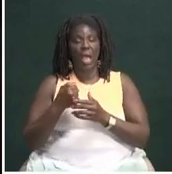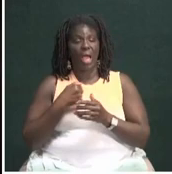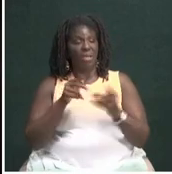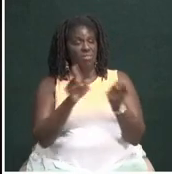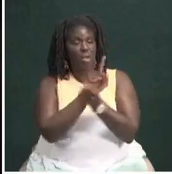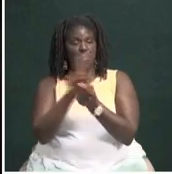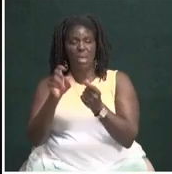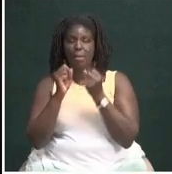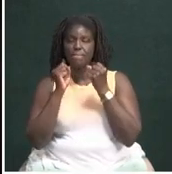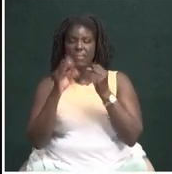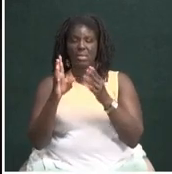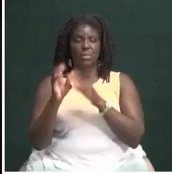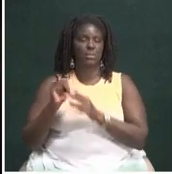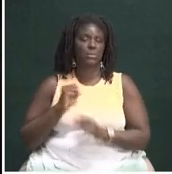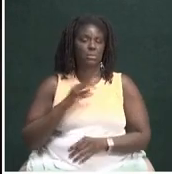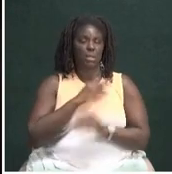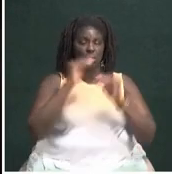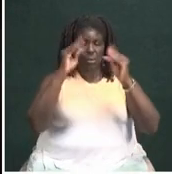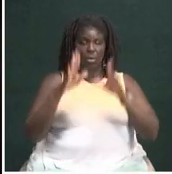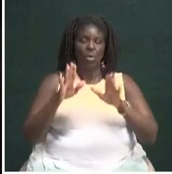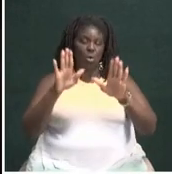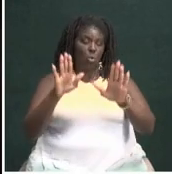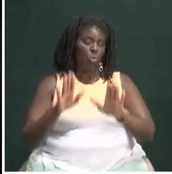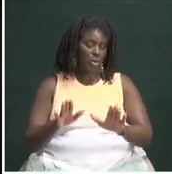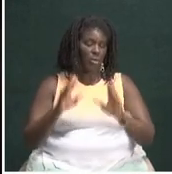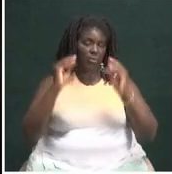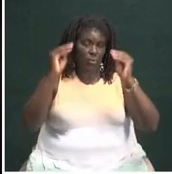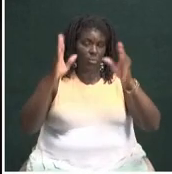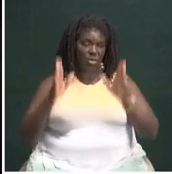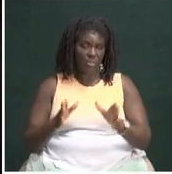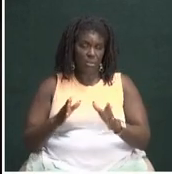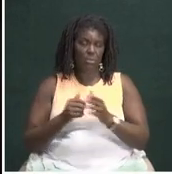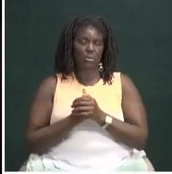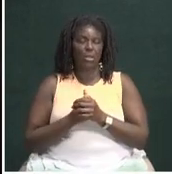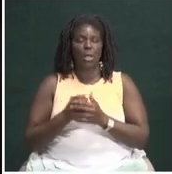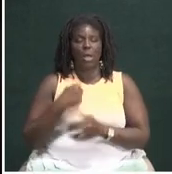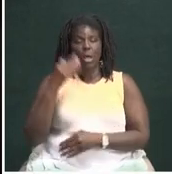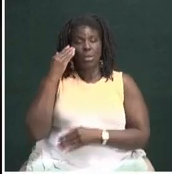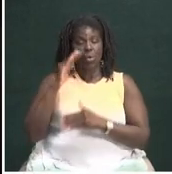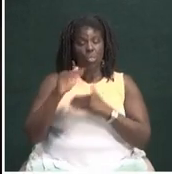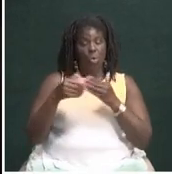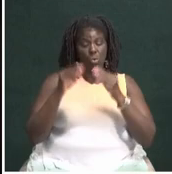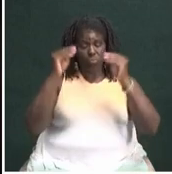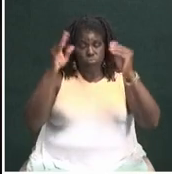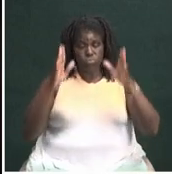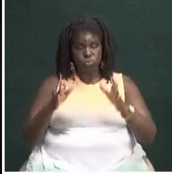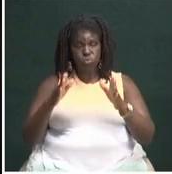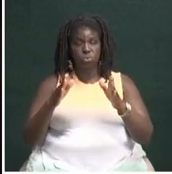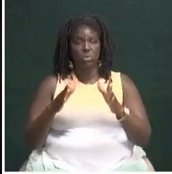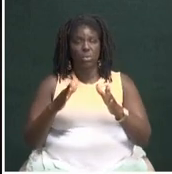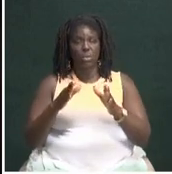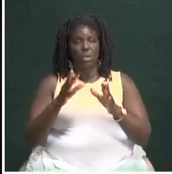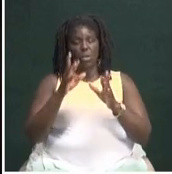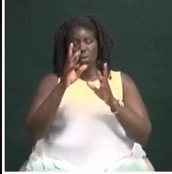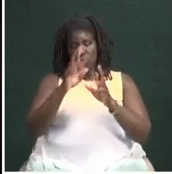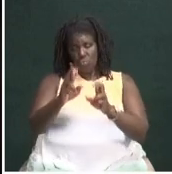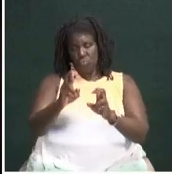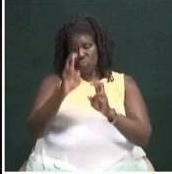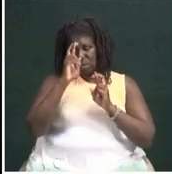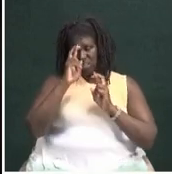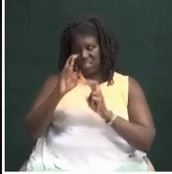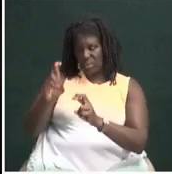your faculty personally, and they're wonderful people. And I know the entire faculty is really respected for